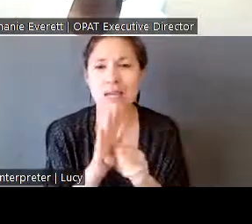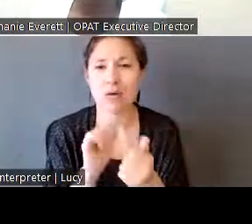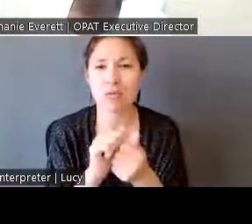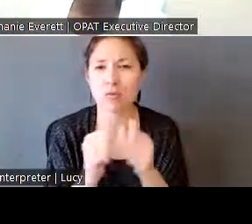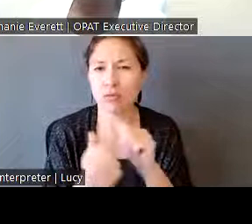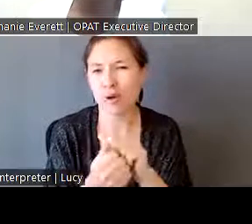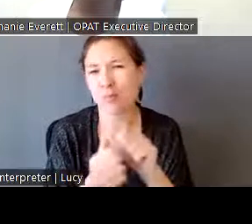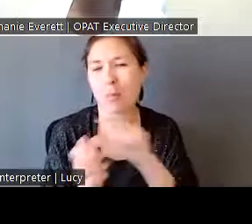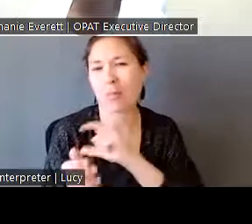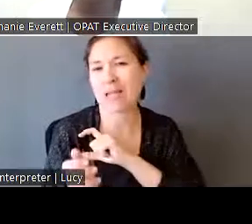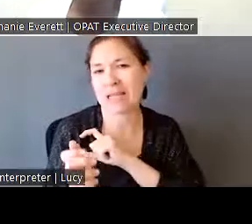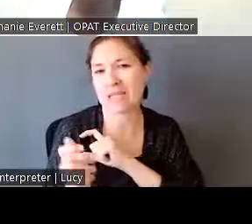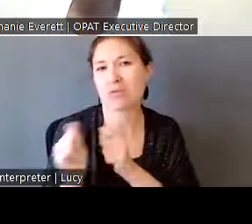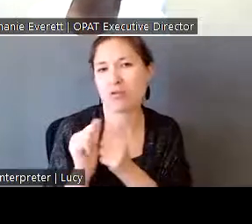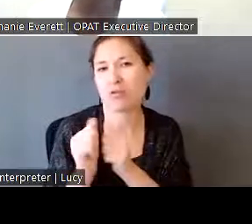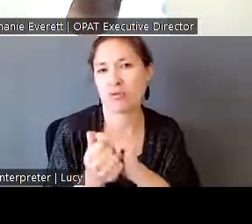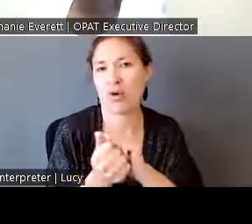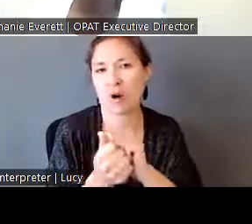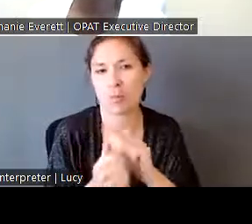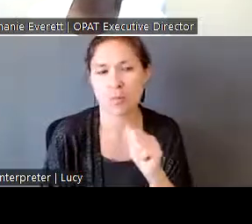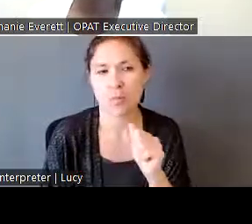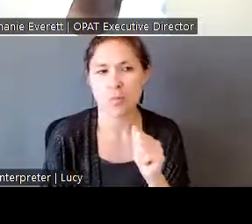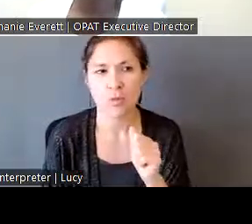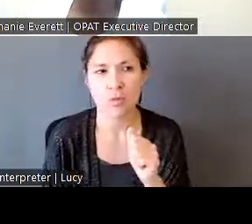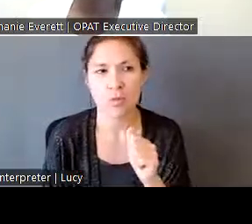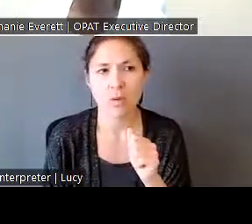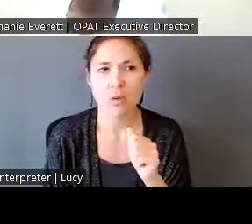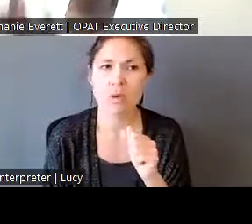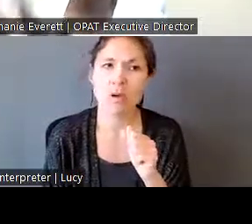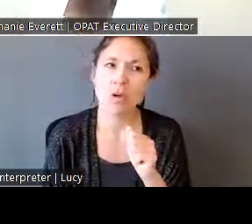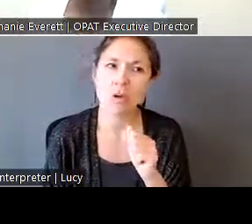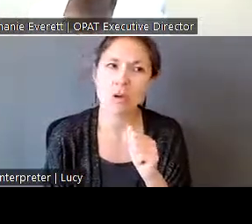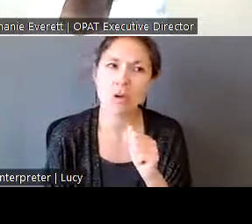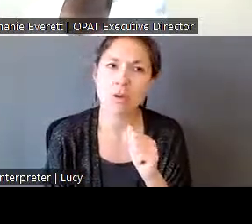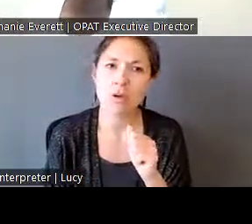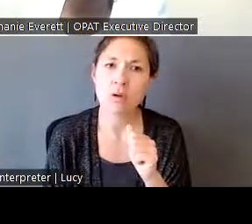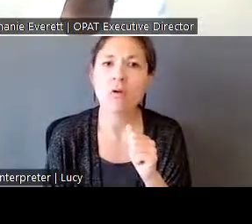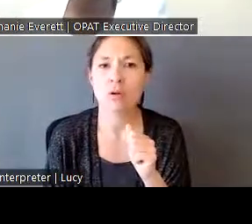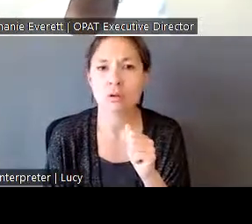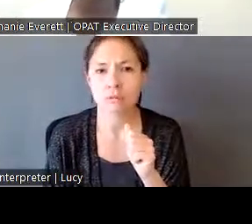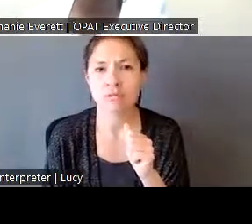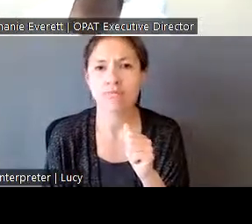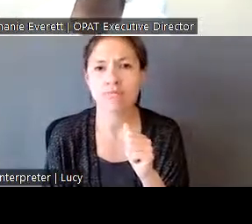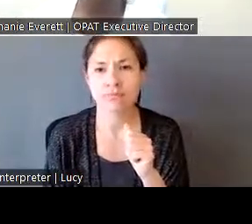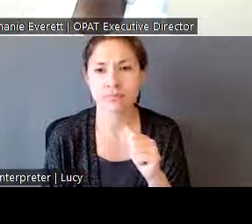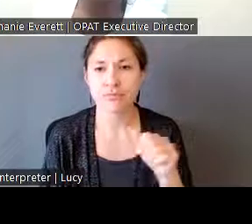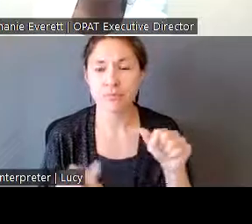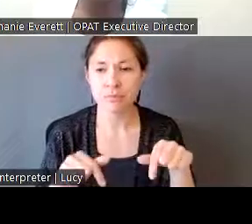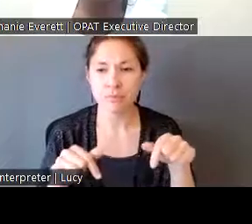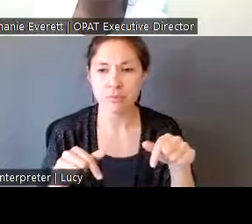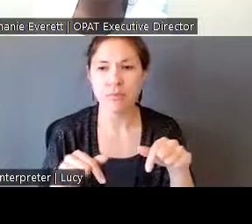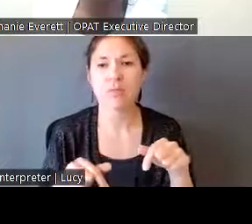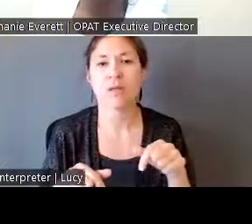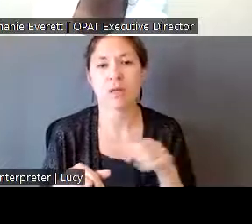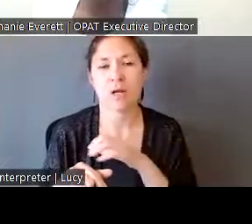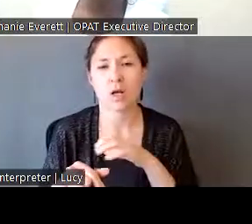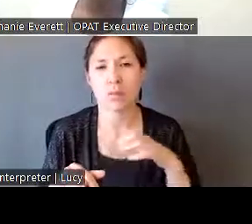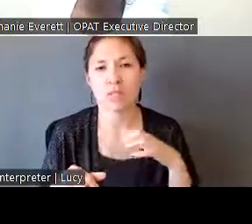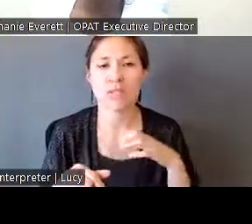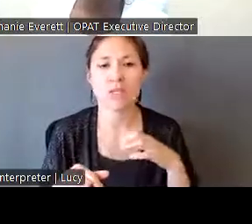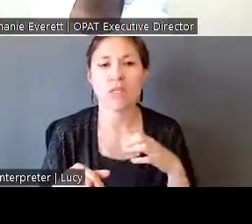police, they also, Post Commission was created to also certify police